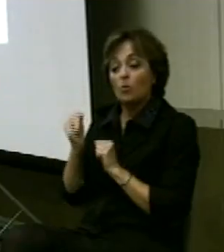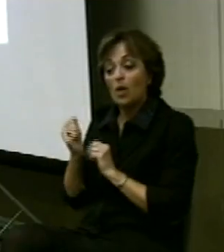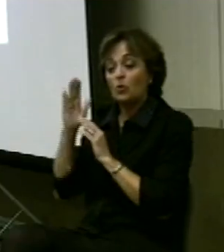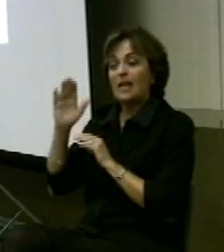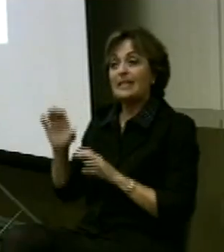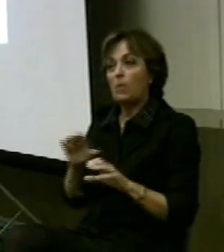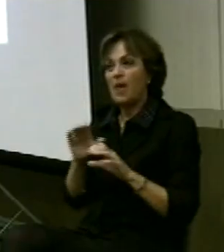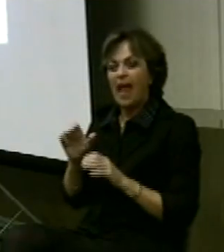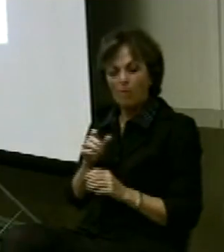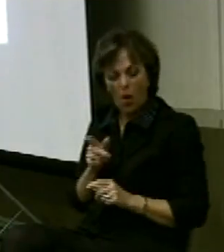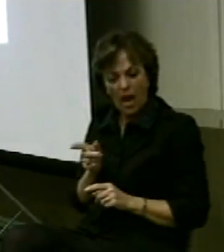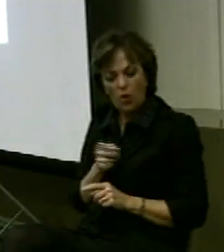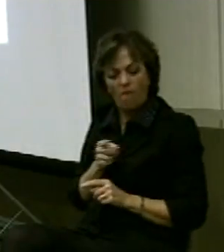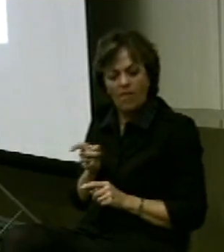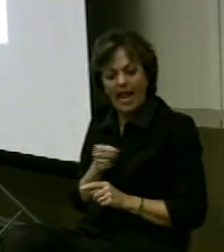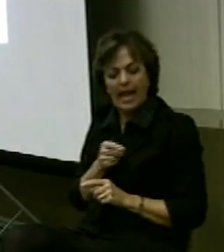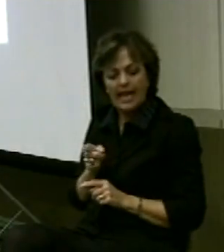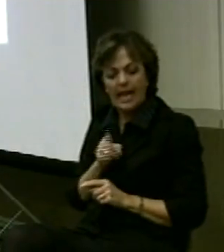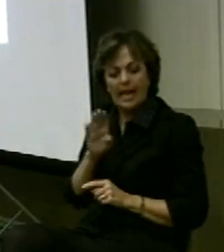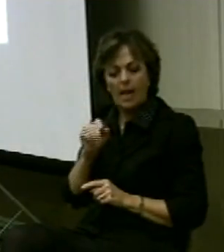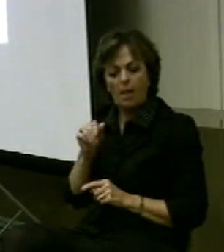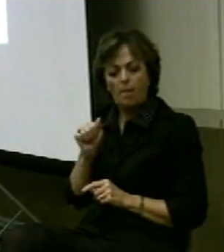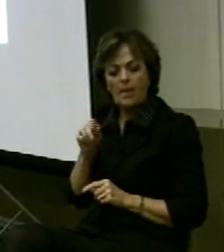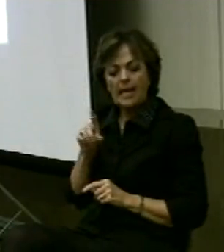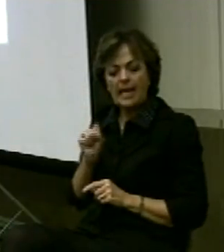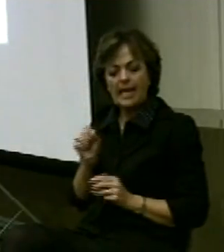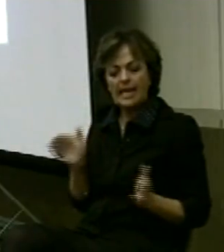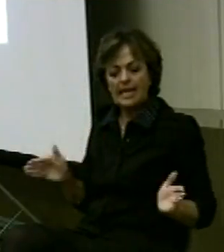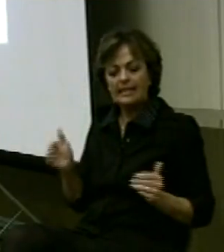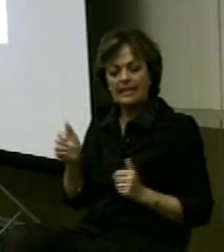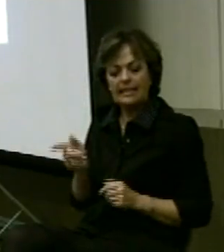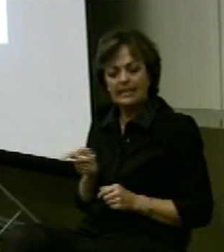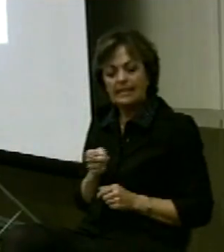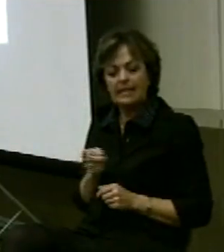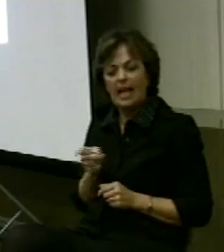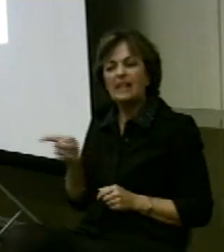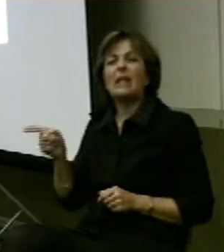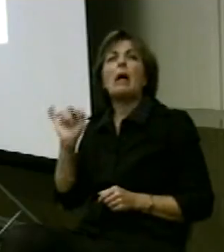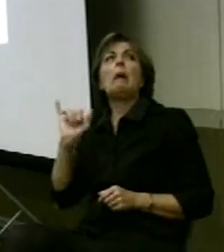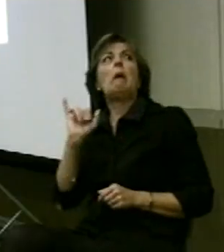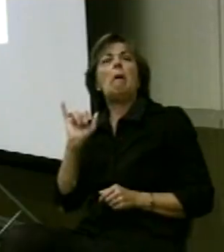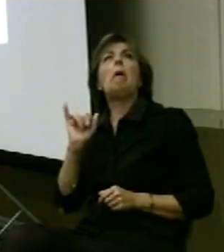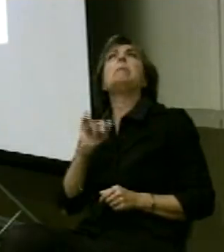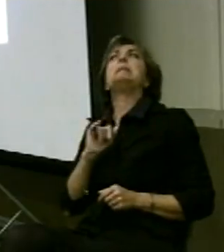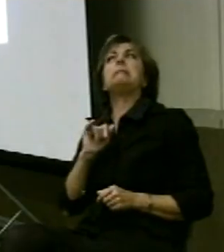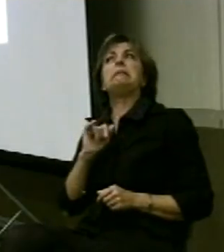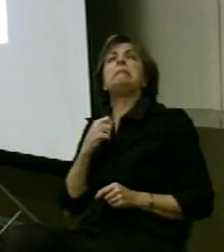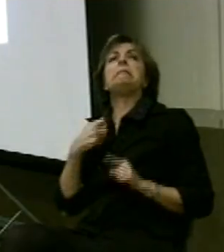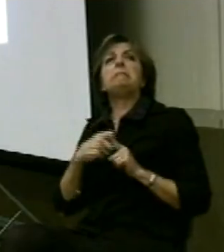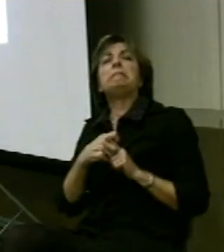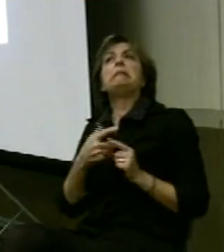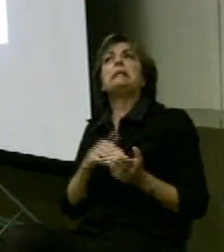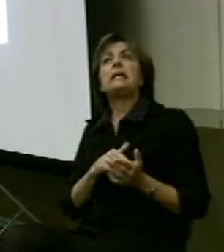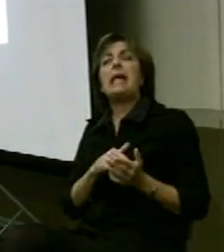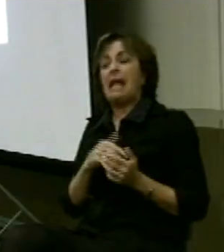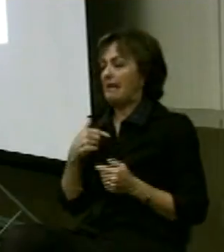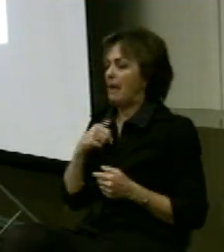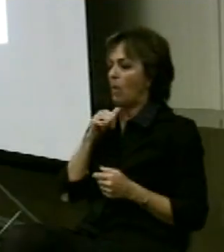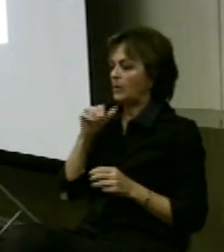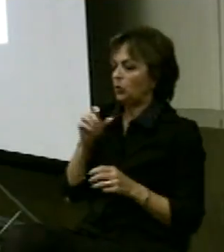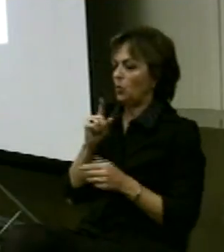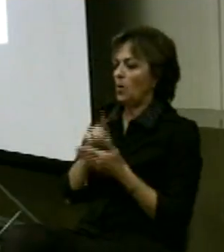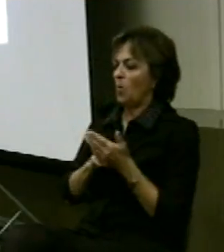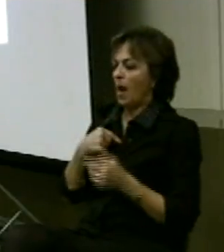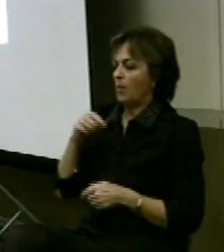behavior, you're flicking a bead, they're like, ooh, I did it again. So it's a visual for them to know, whoops, I wasn't doing what I was supposed to be doing, and it